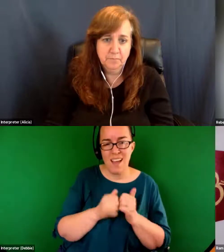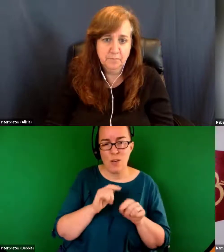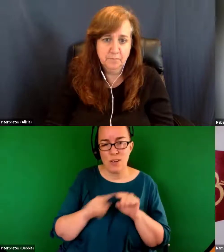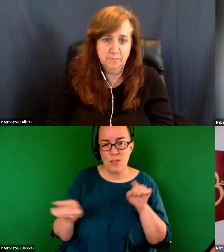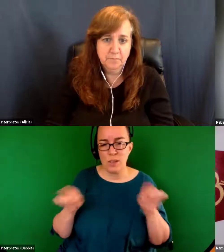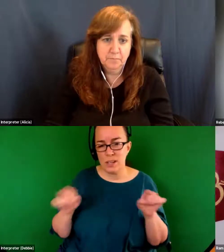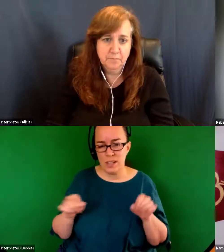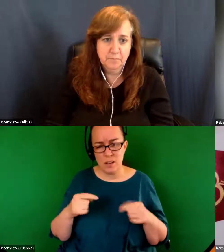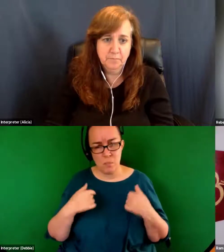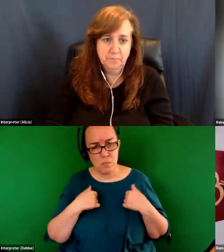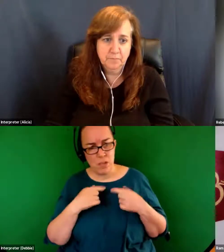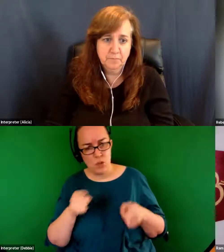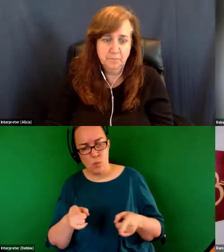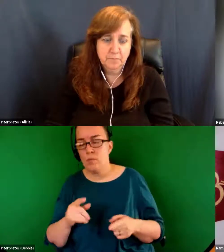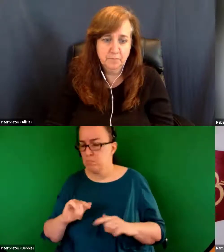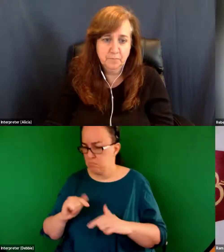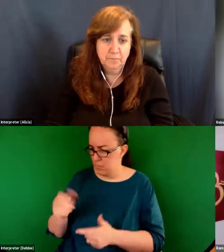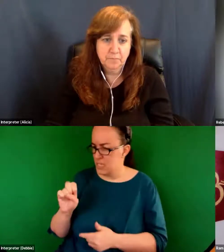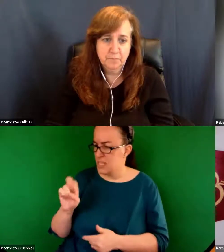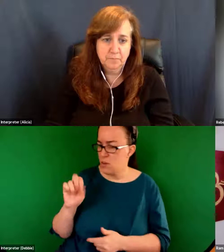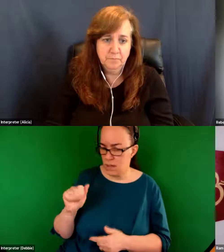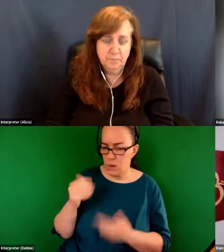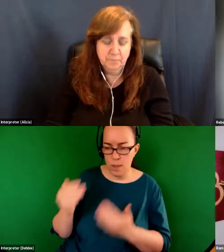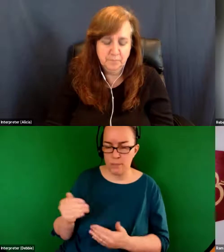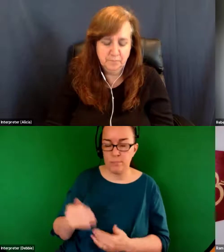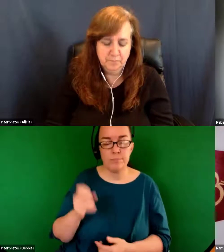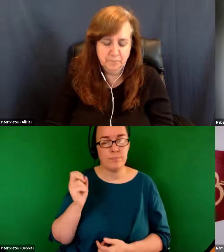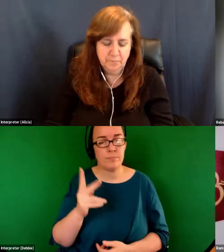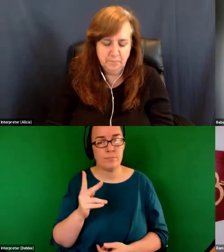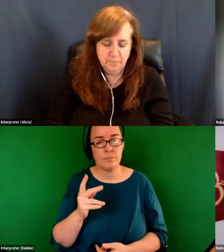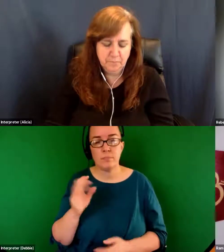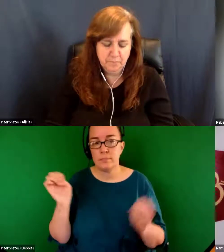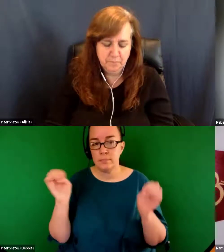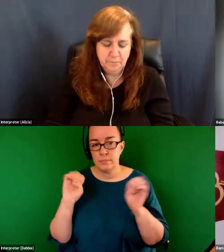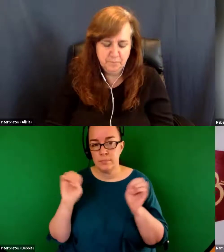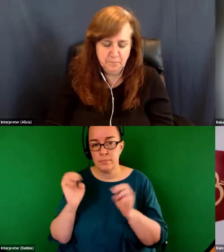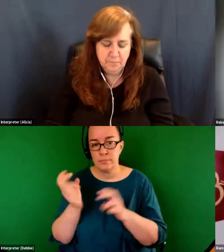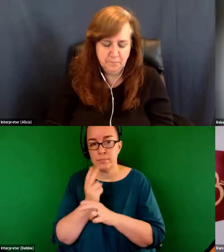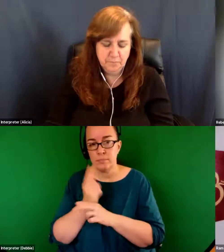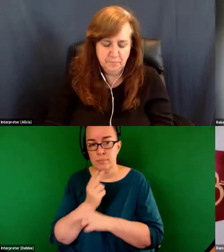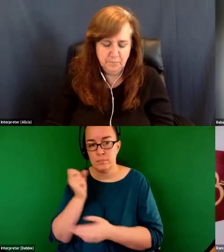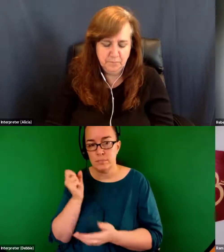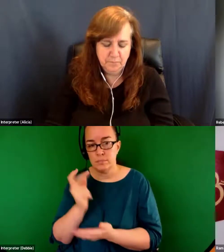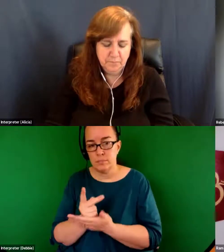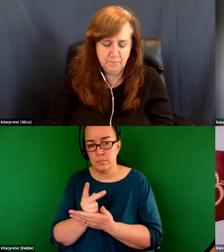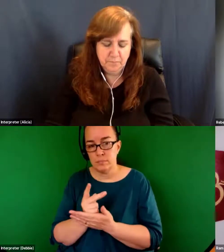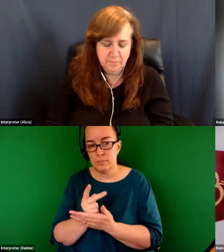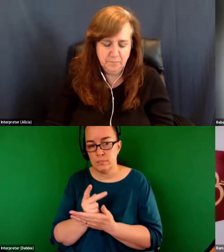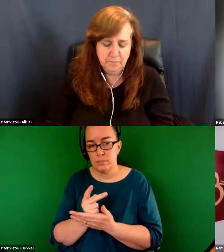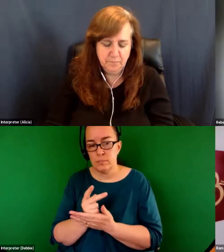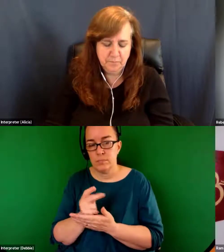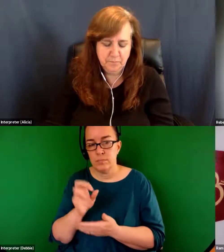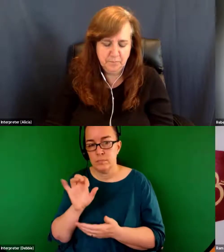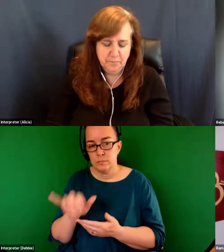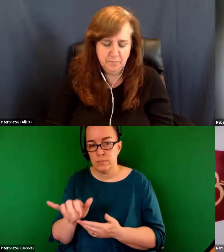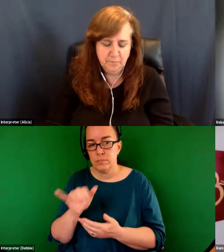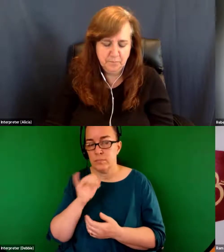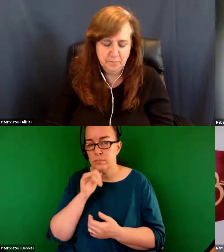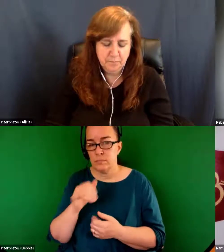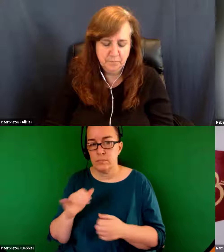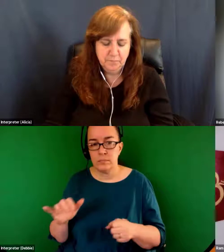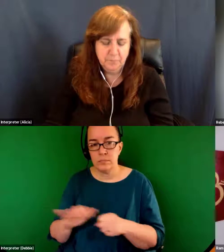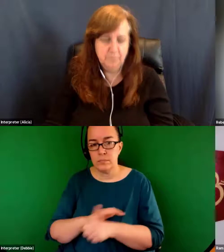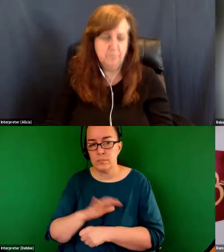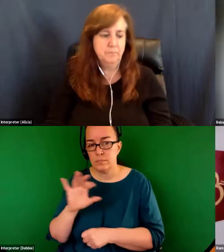Rebecca, you want me to, or you want to? Yeah, go ahead, Sarah. Okay, so the emergency use approval is not a